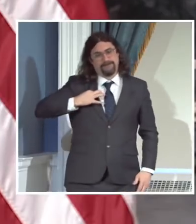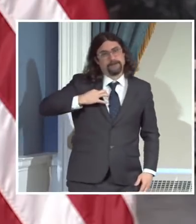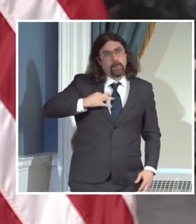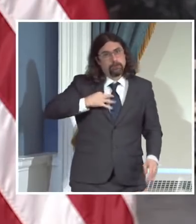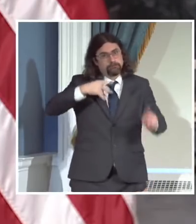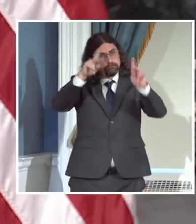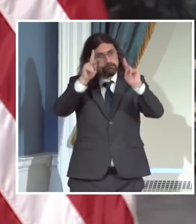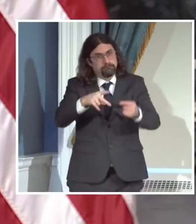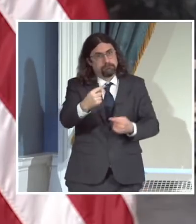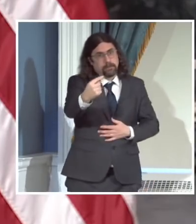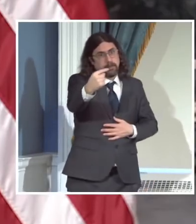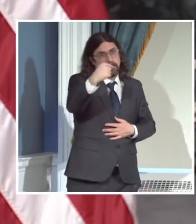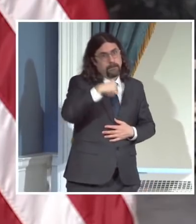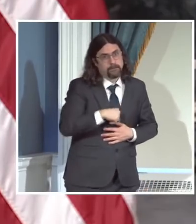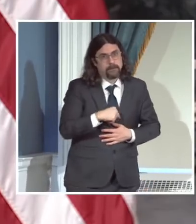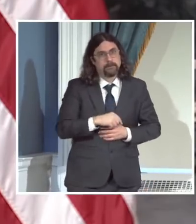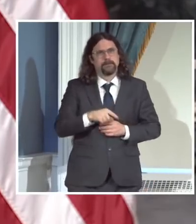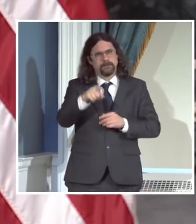833-NYC-0040.